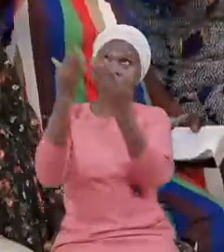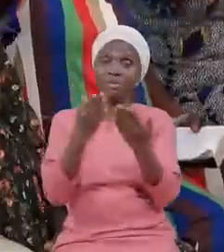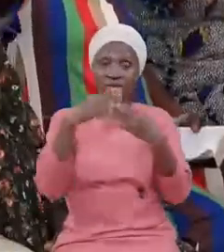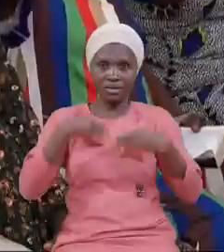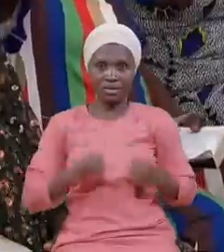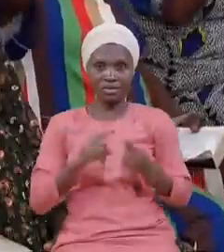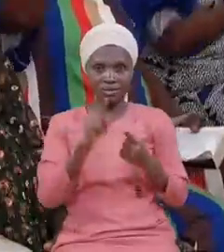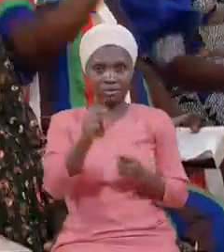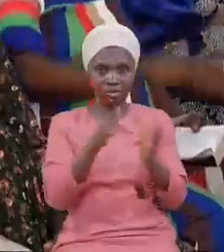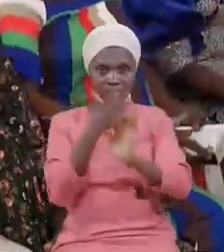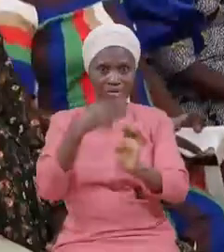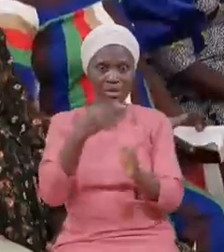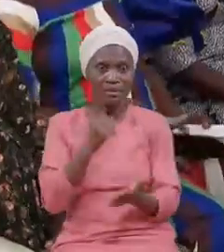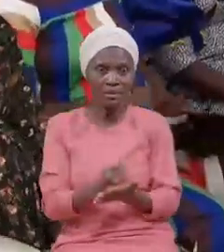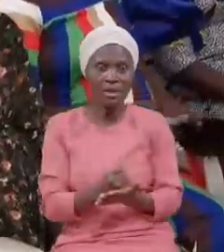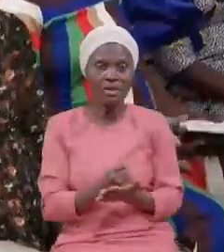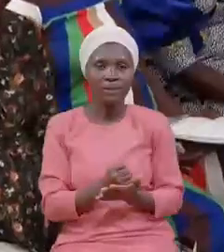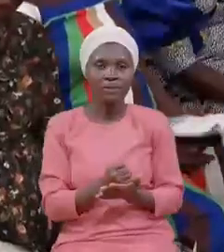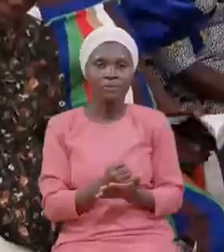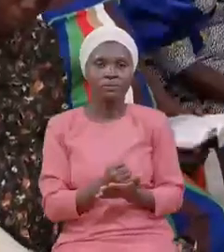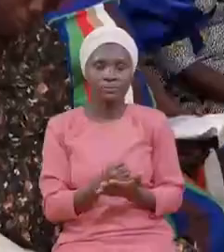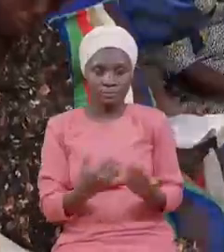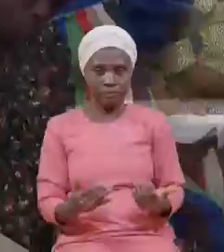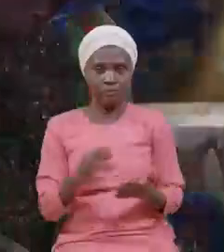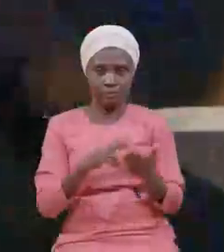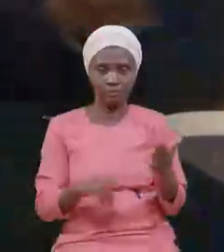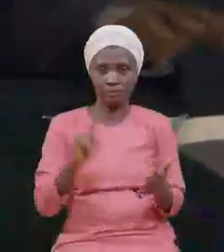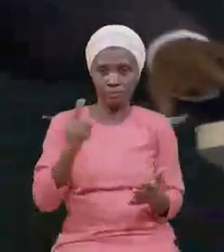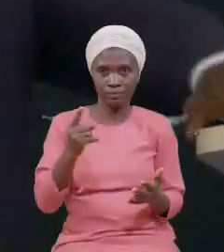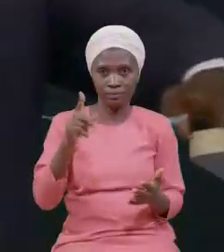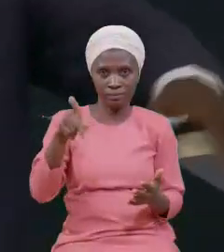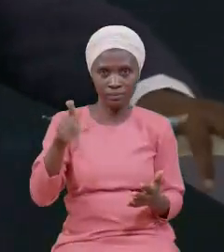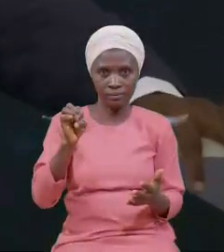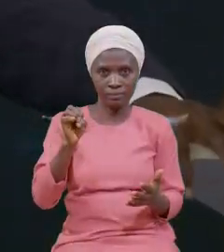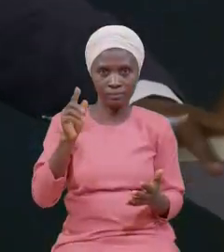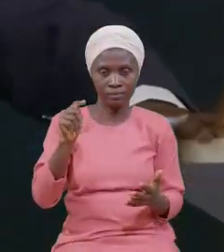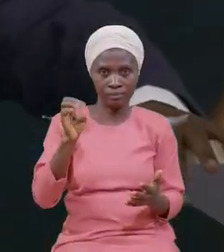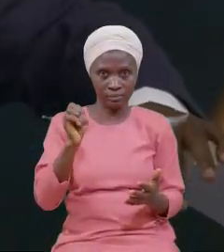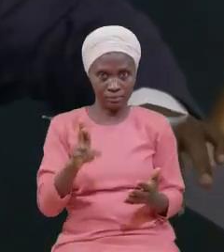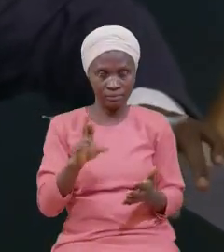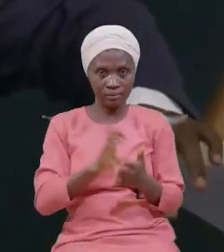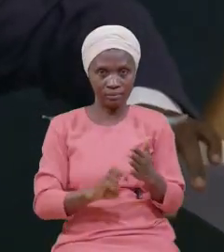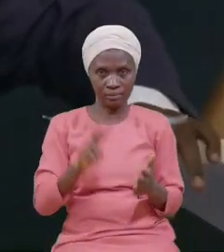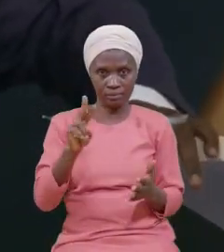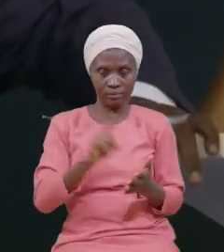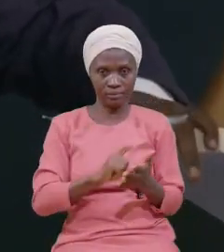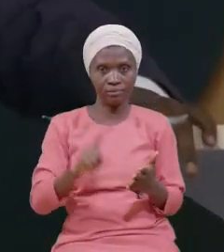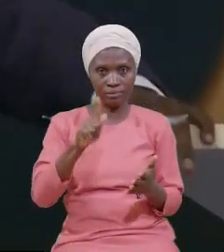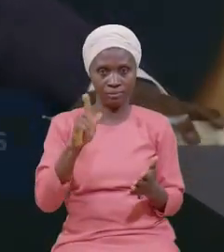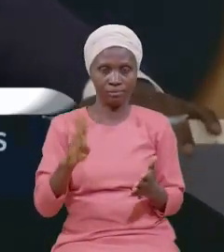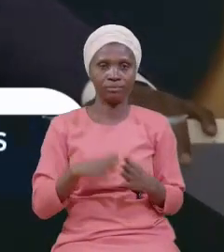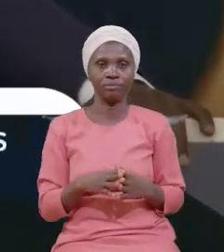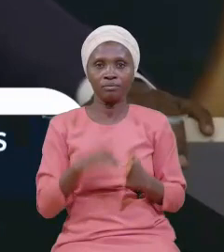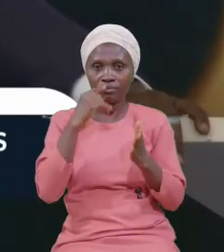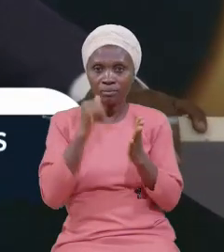at 1 Peter chapter 2. I'm reading from verse 24. It says, who his own self